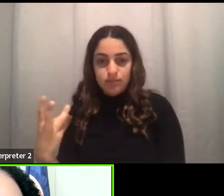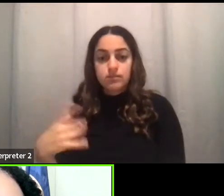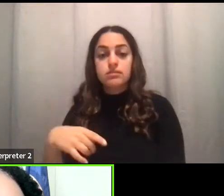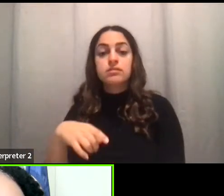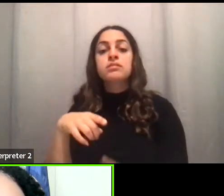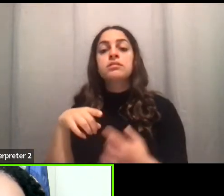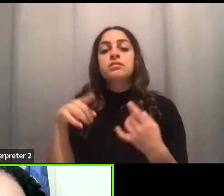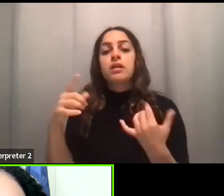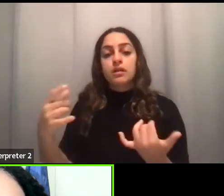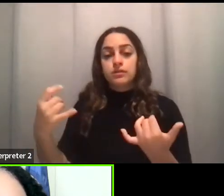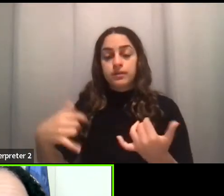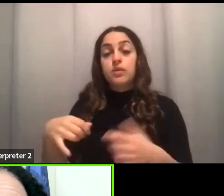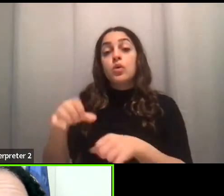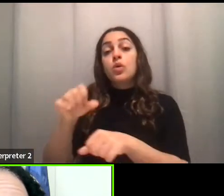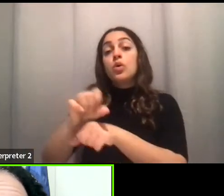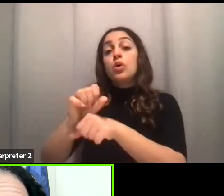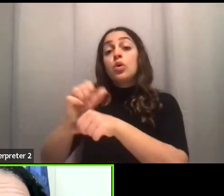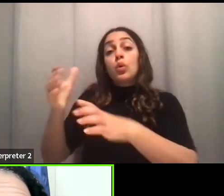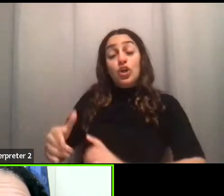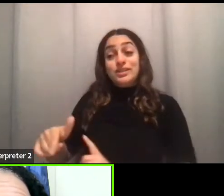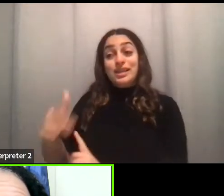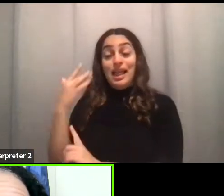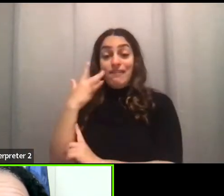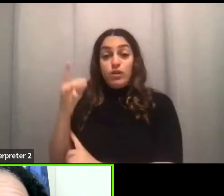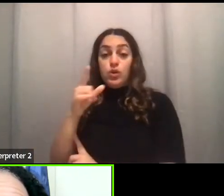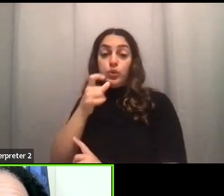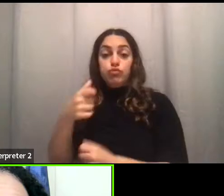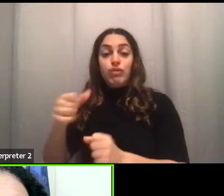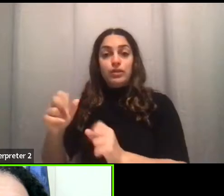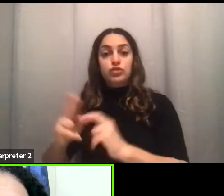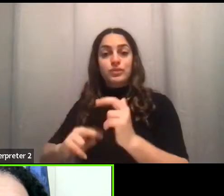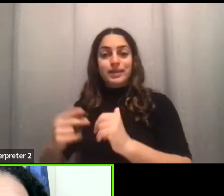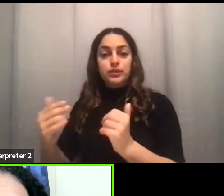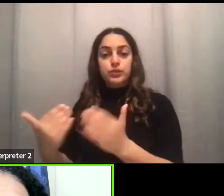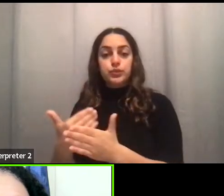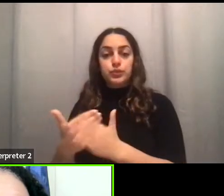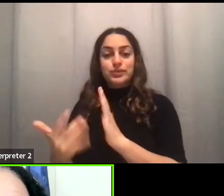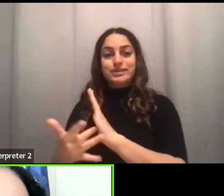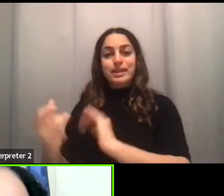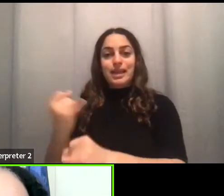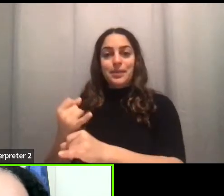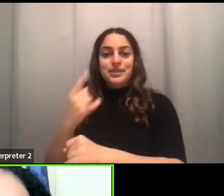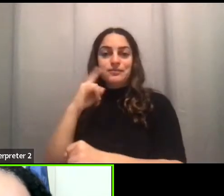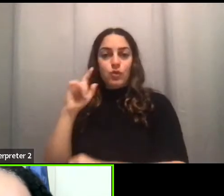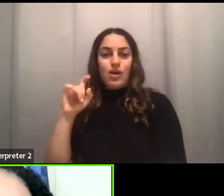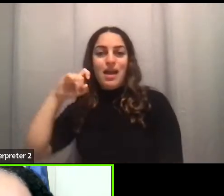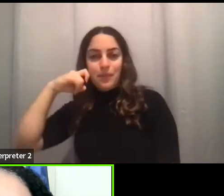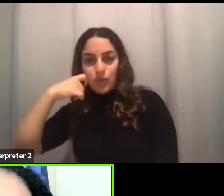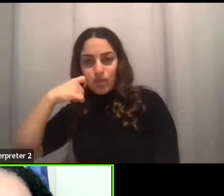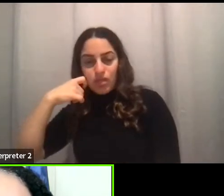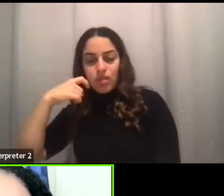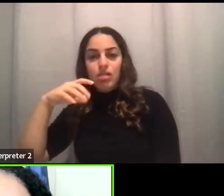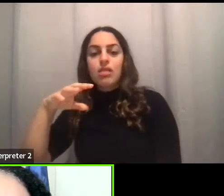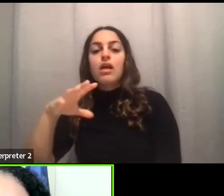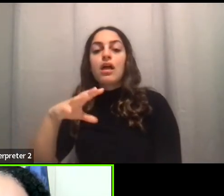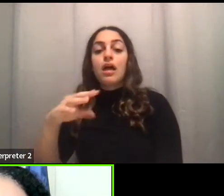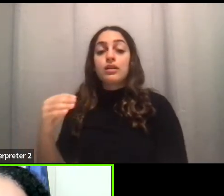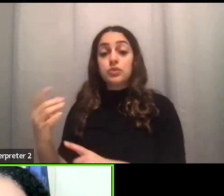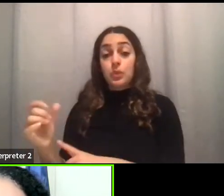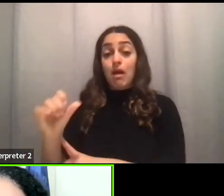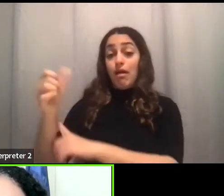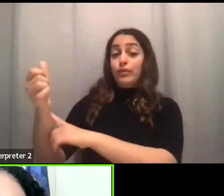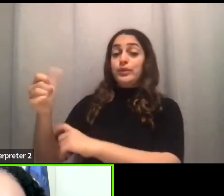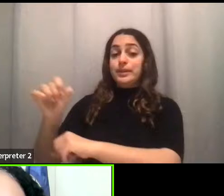giant apple who faced racist graffiti a noose and a threat of lynching at the work site to an employee of a north carolina asphalt